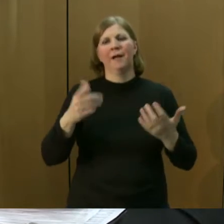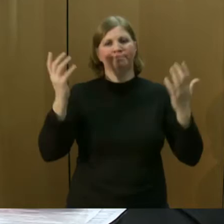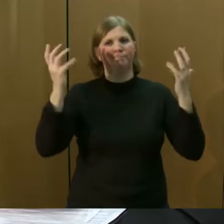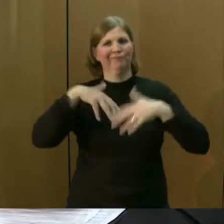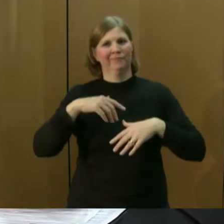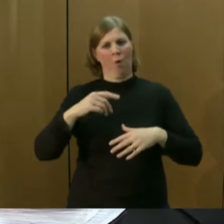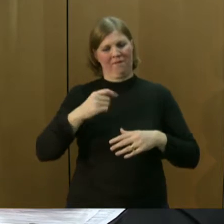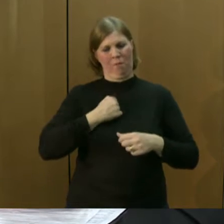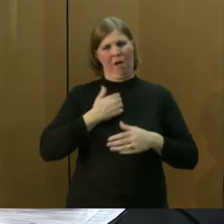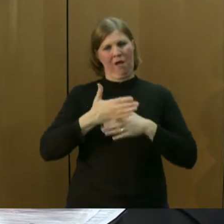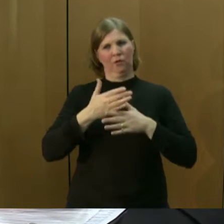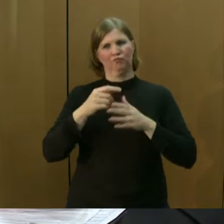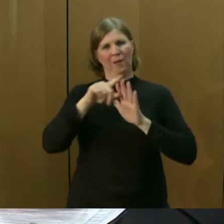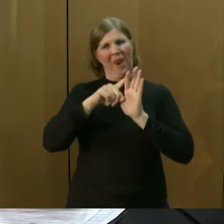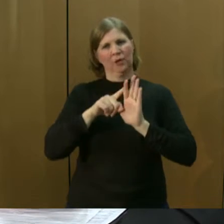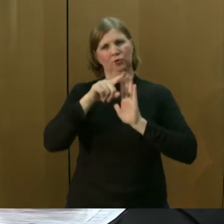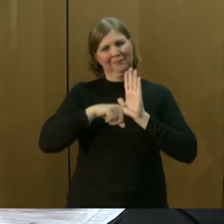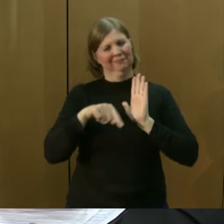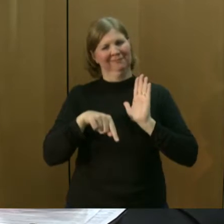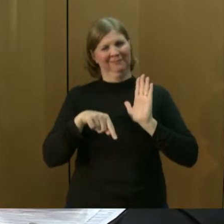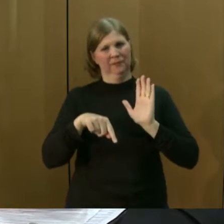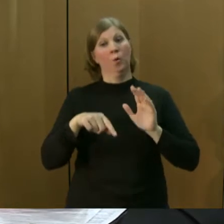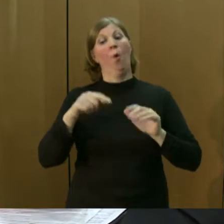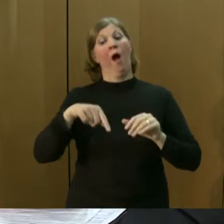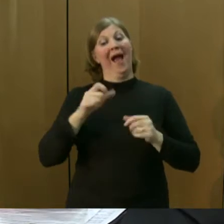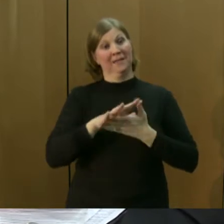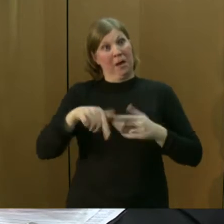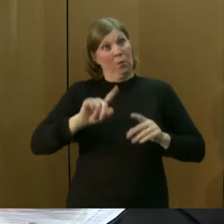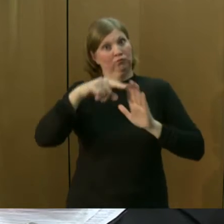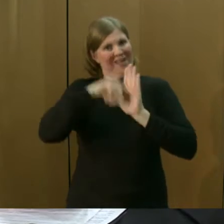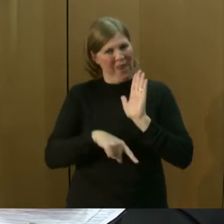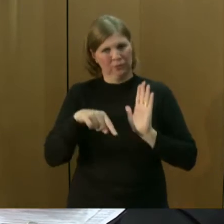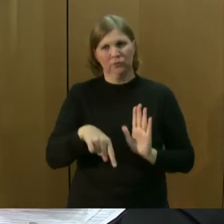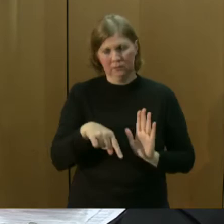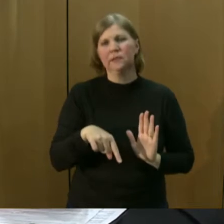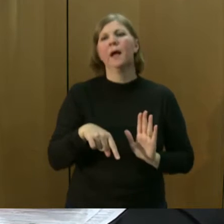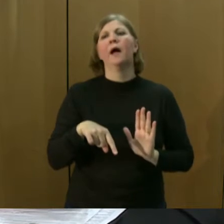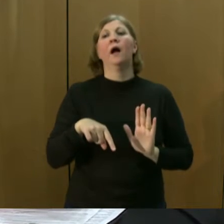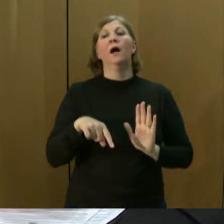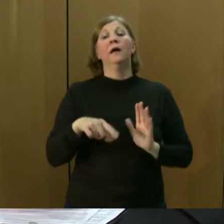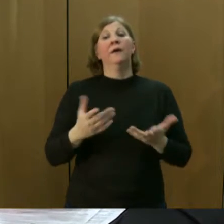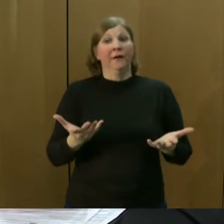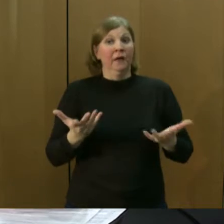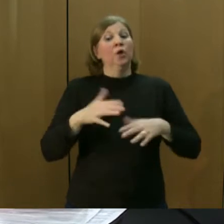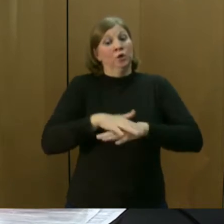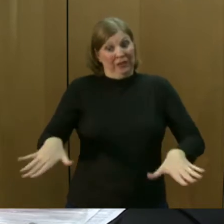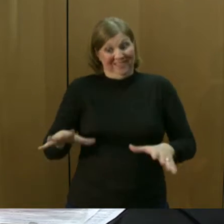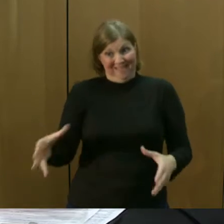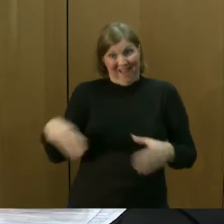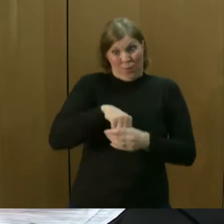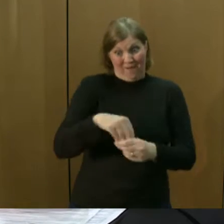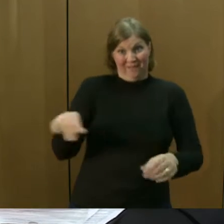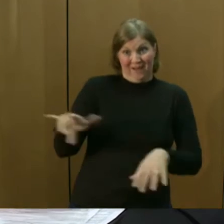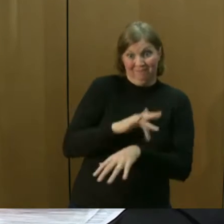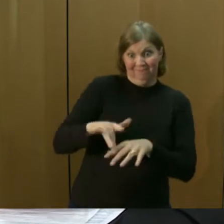in Edinburgh is certainly that children performing, you go by the regulations and the local authority that